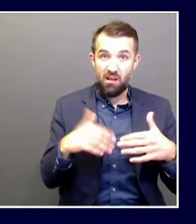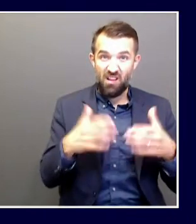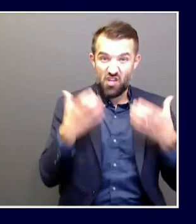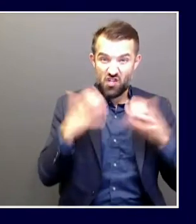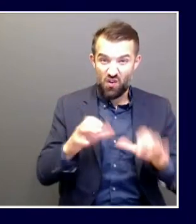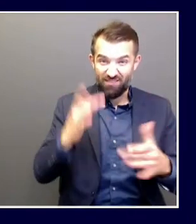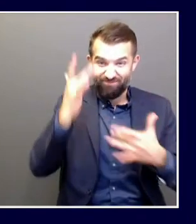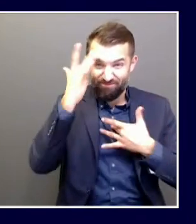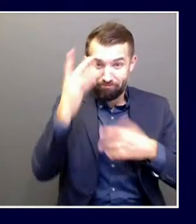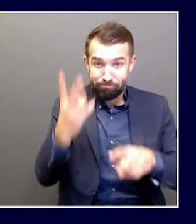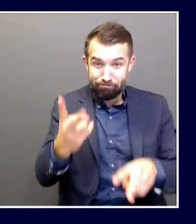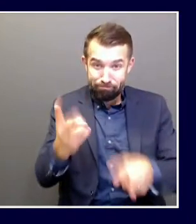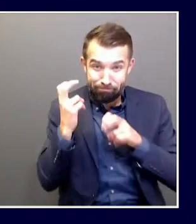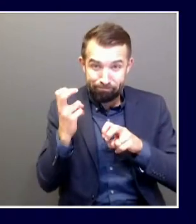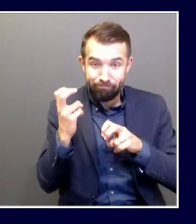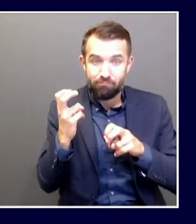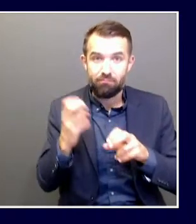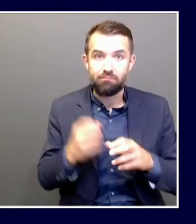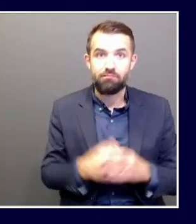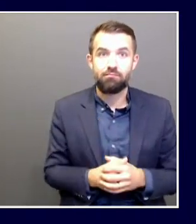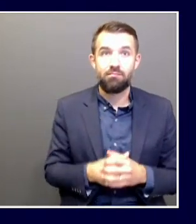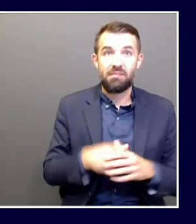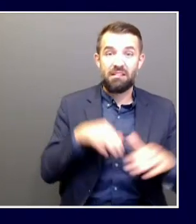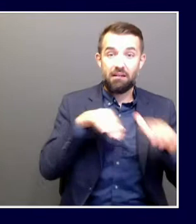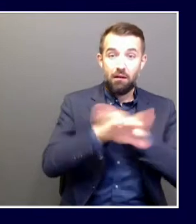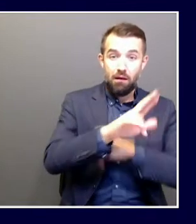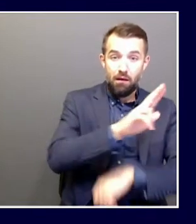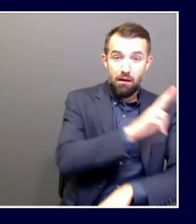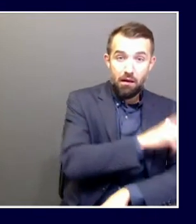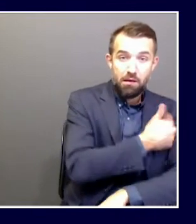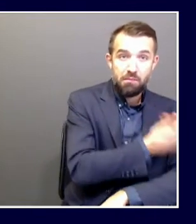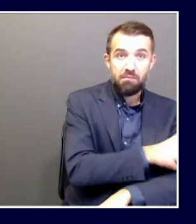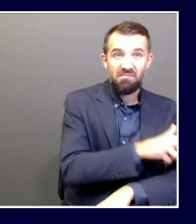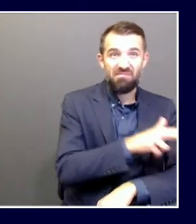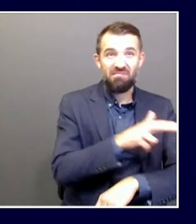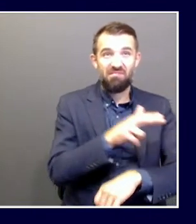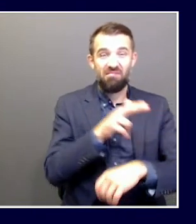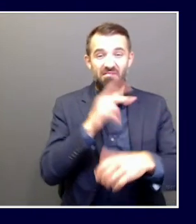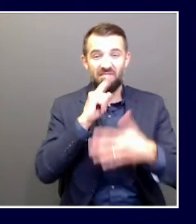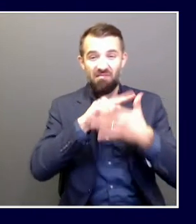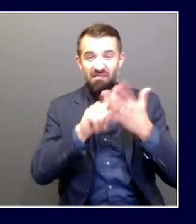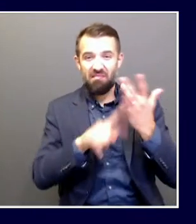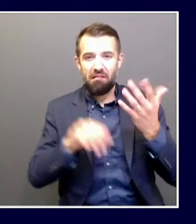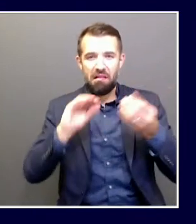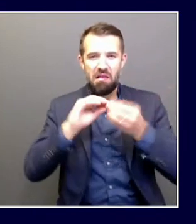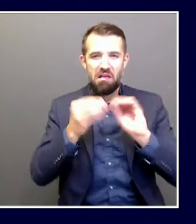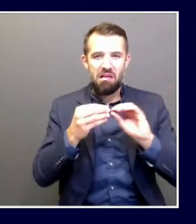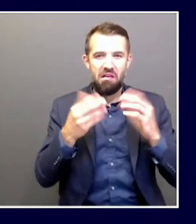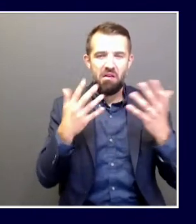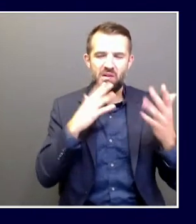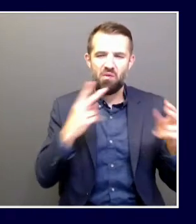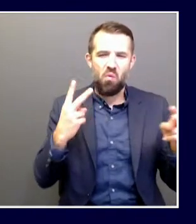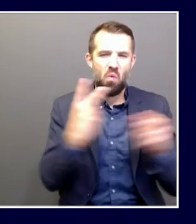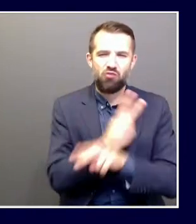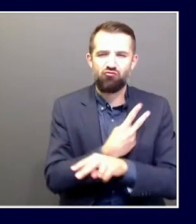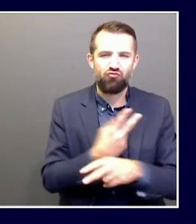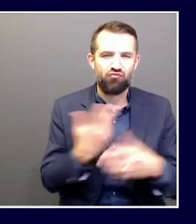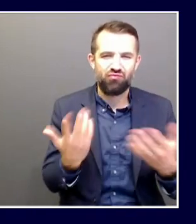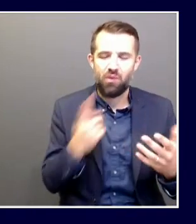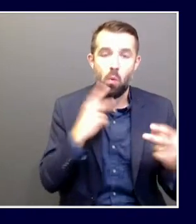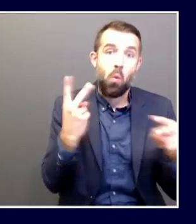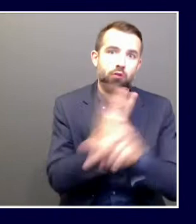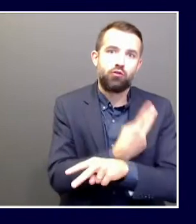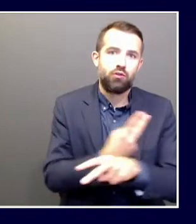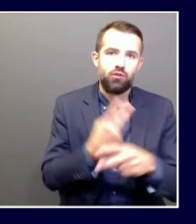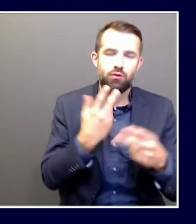bad happening to them because of COVID is heightened. Perhaps that's because of the pregnancy. Perhaps there are other factors at